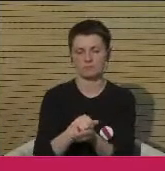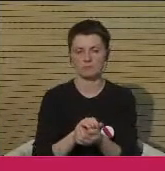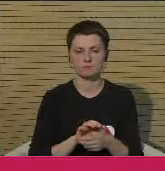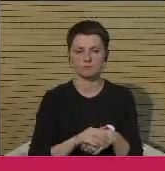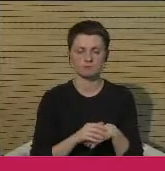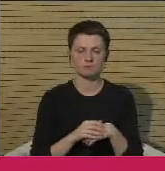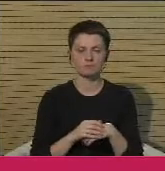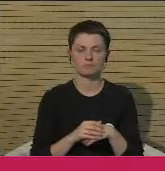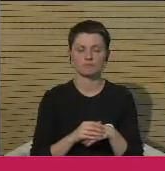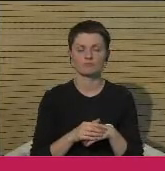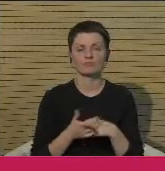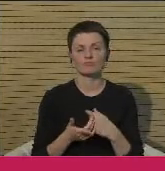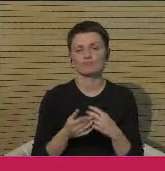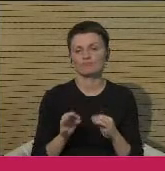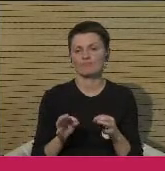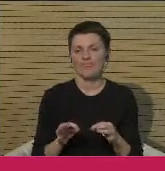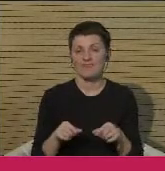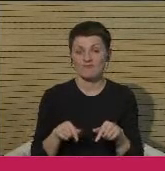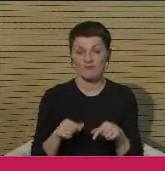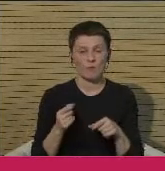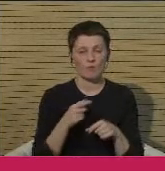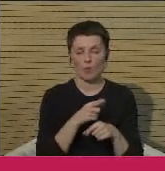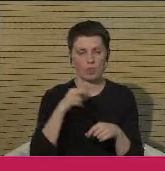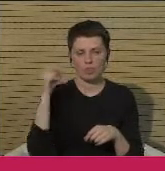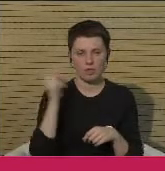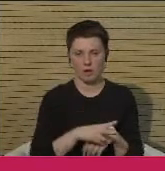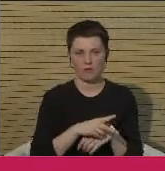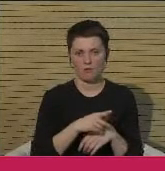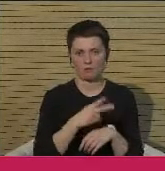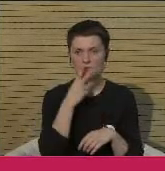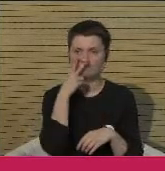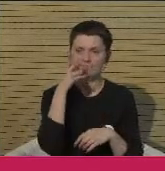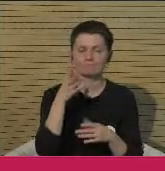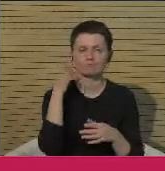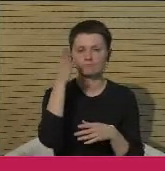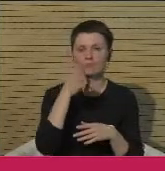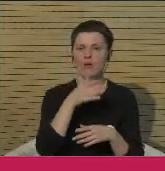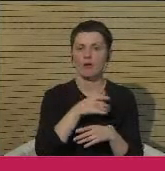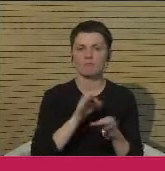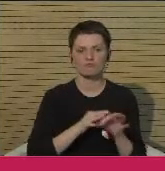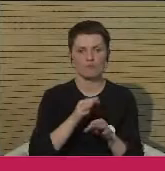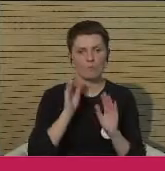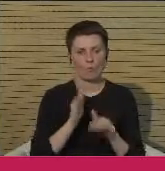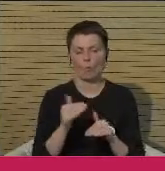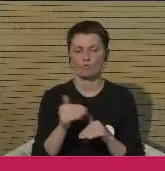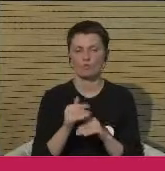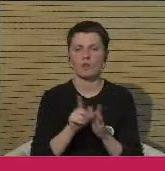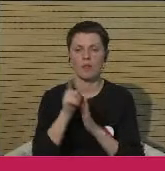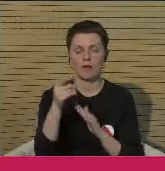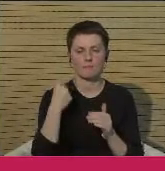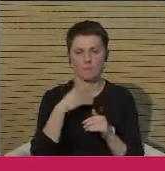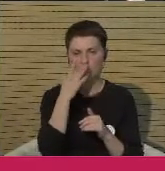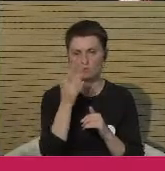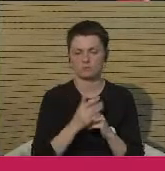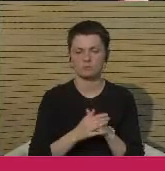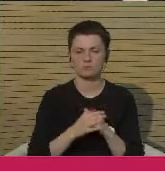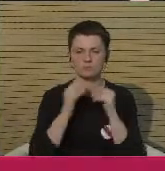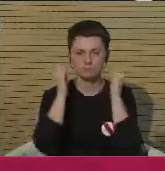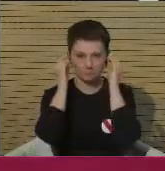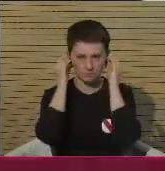and then the problem of a takeover of the whole capital, of the whole production capital by the